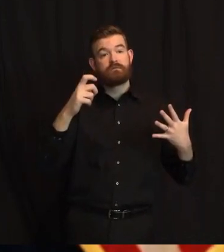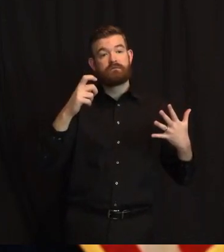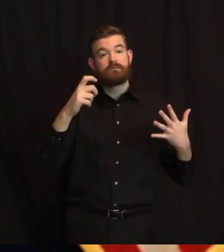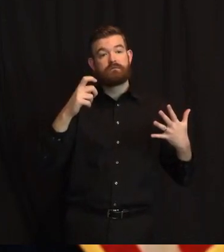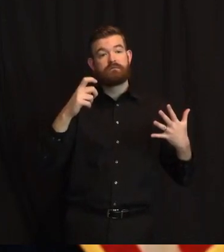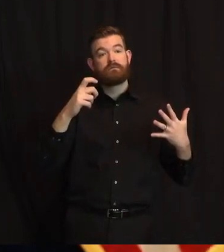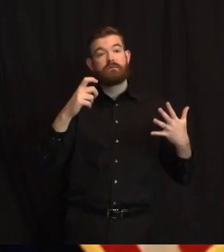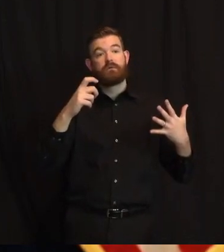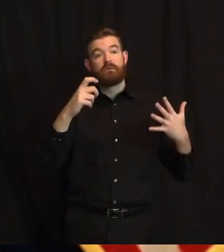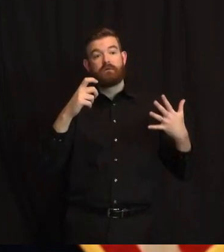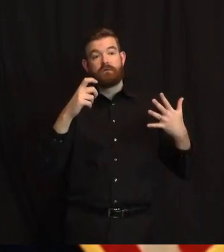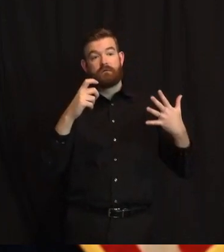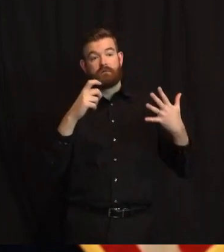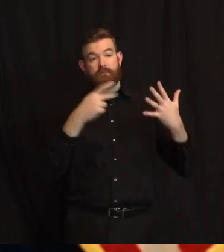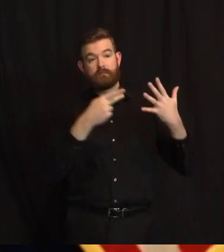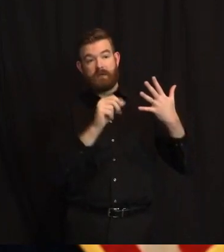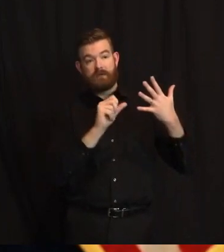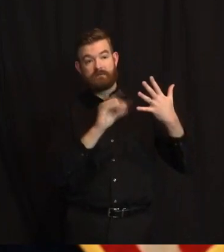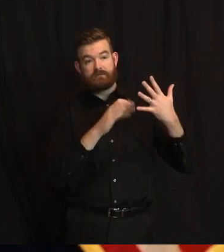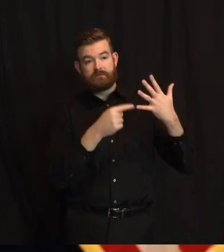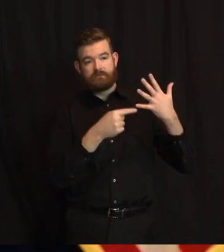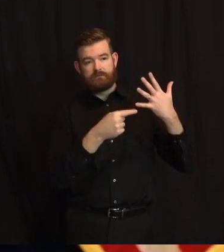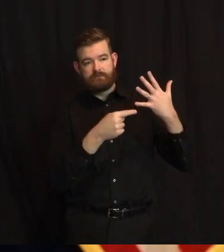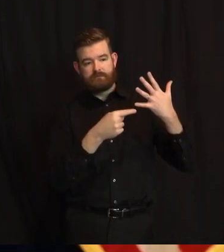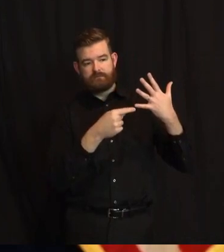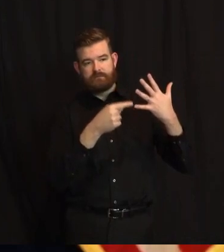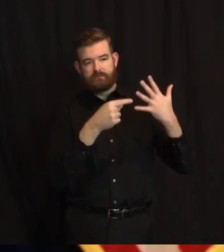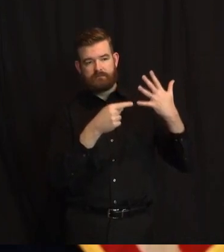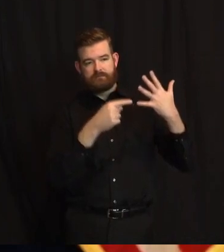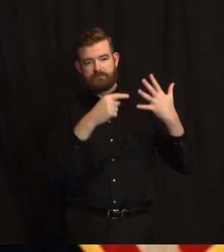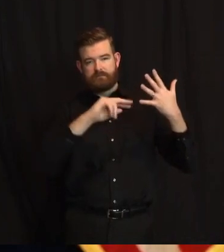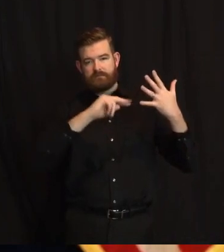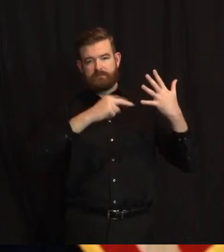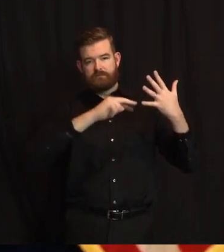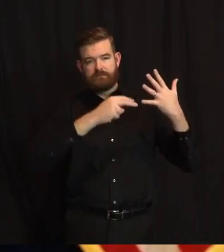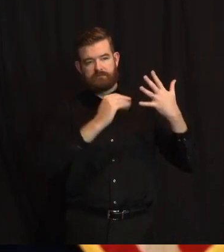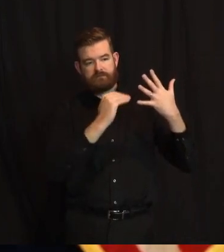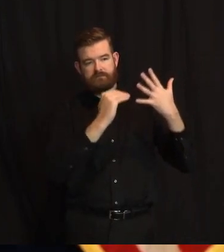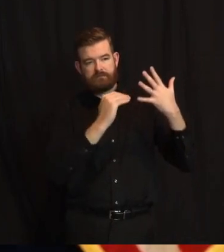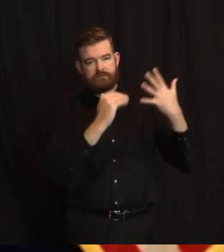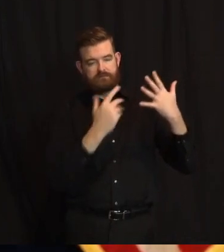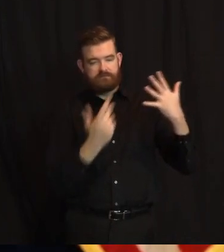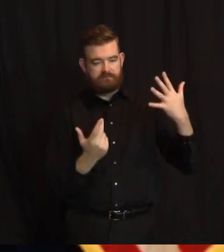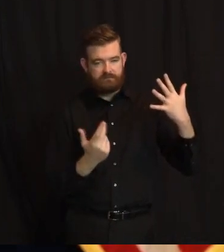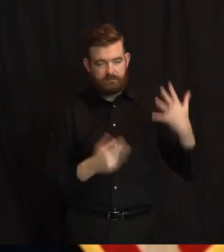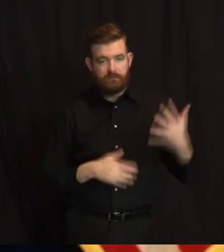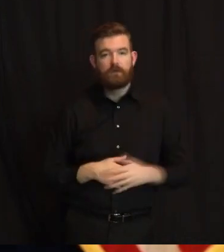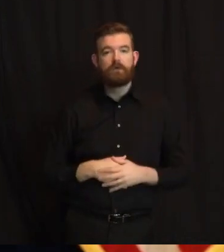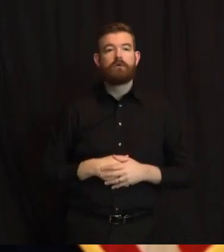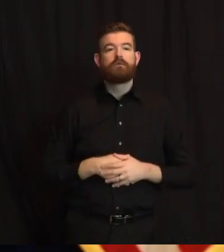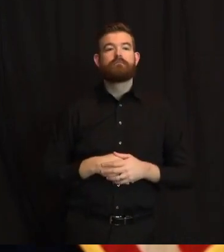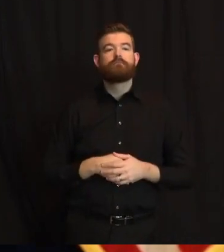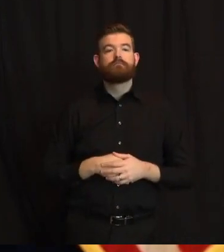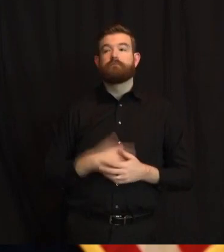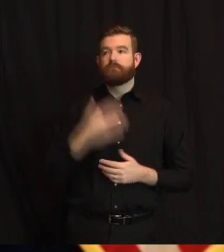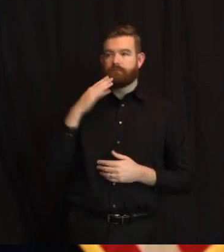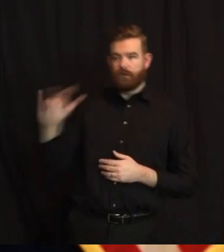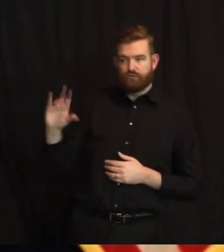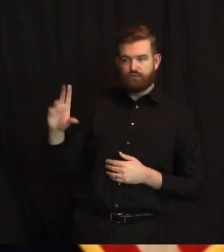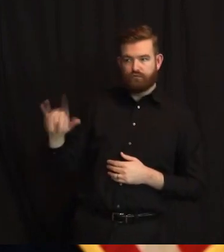in terms of number of positives, and today, due to the overnights, has gone just slightly ahead of it. So thank you, Judy. And